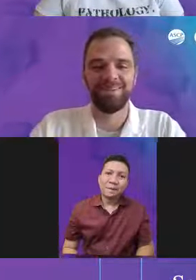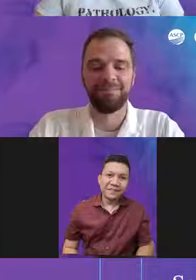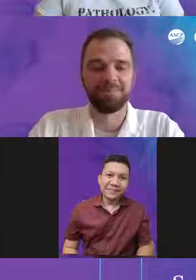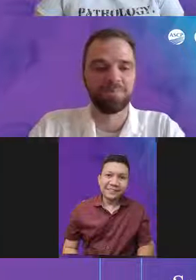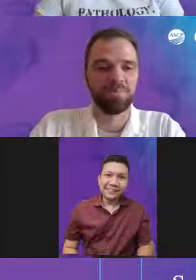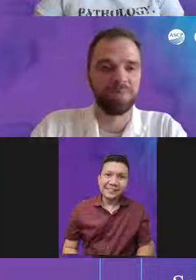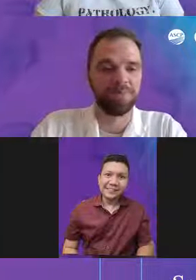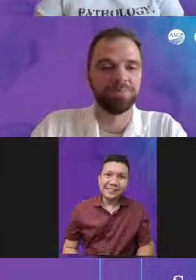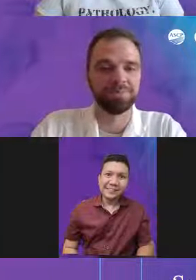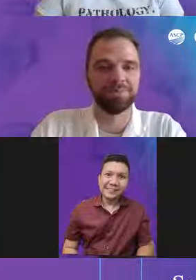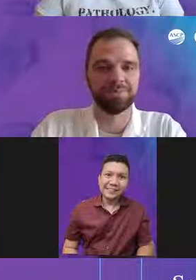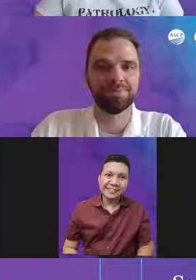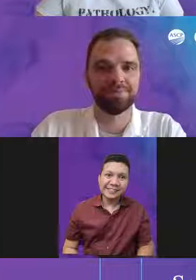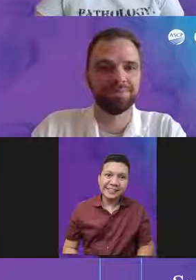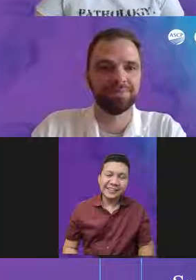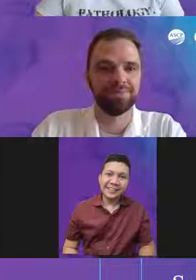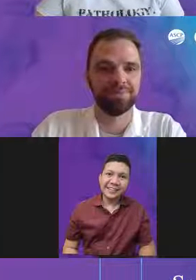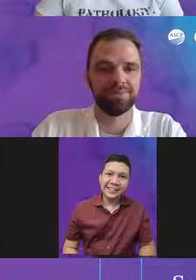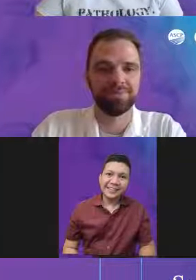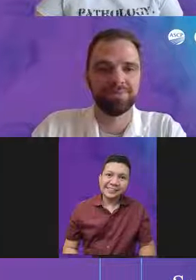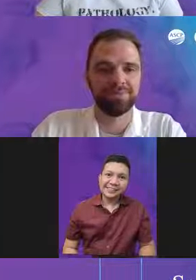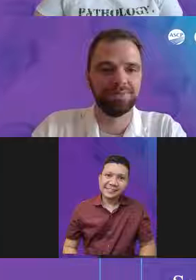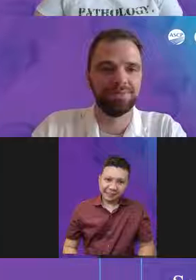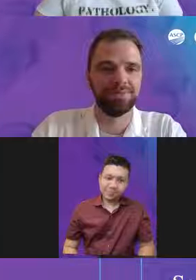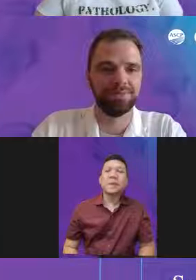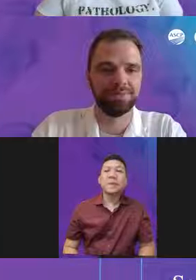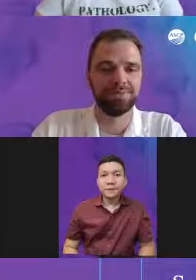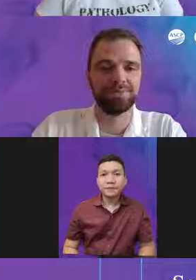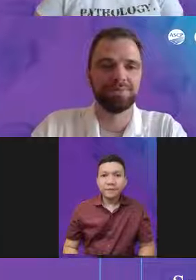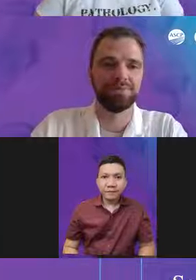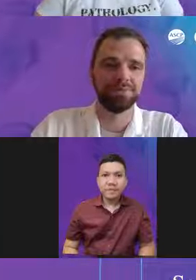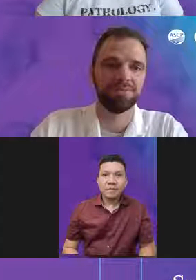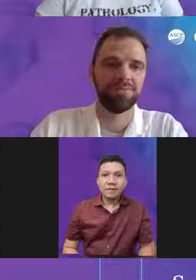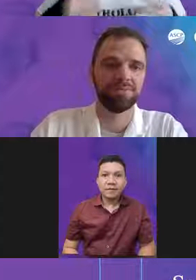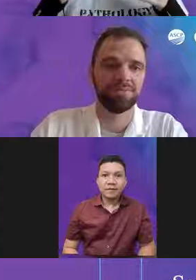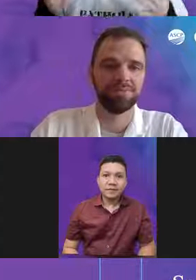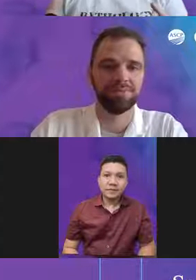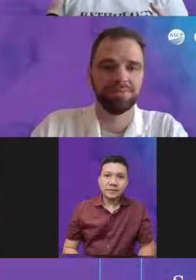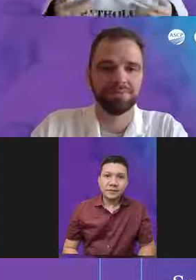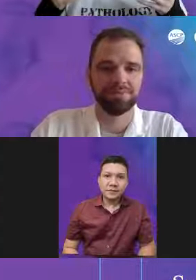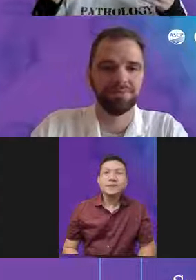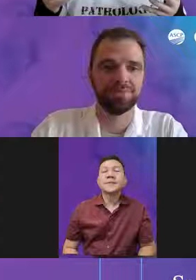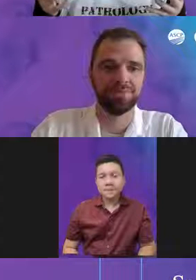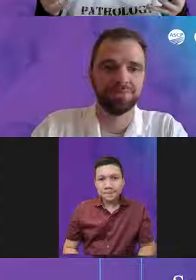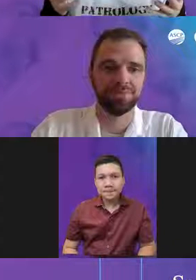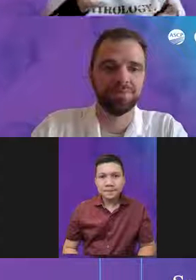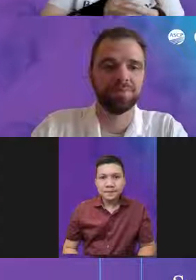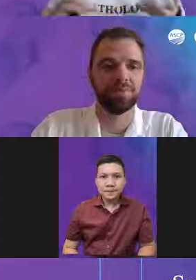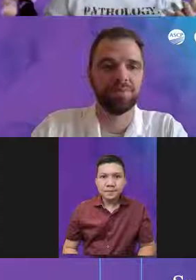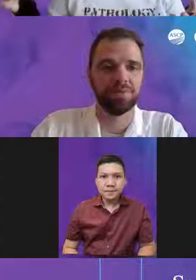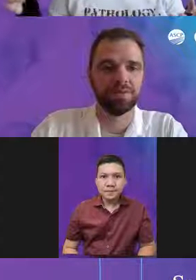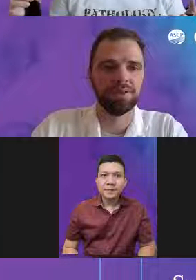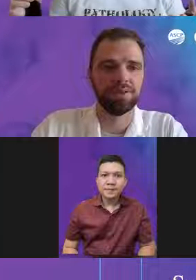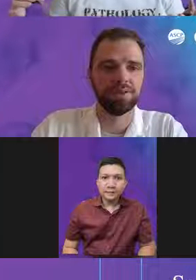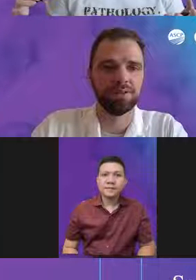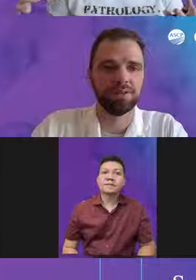Very, very great. But it really is important to remember how to interpret what's happening as to, you know,